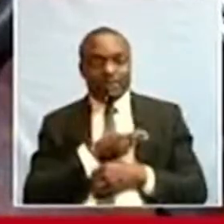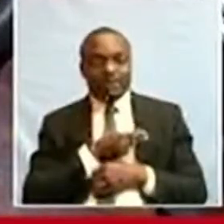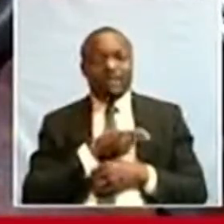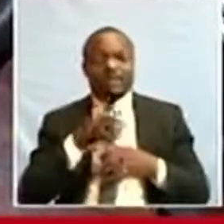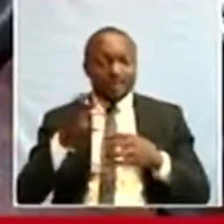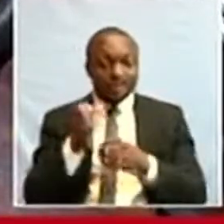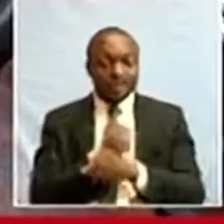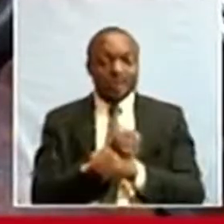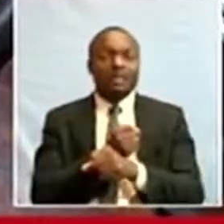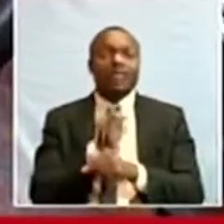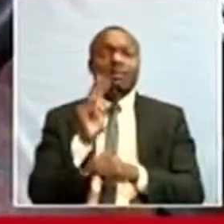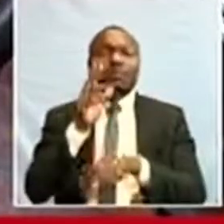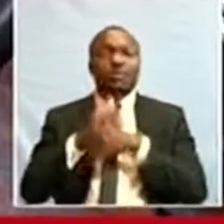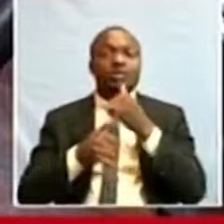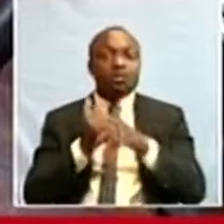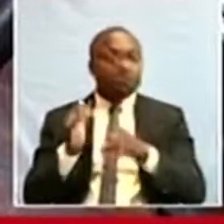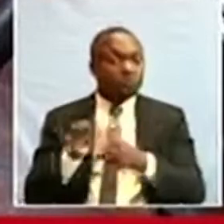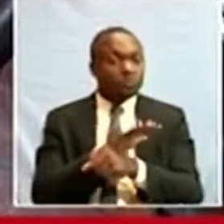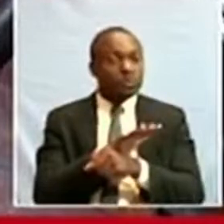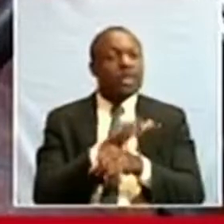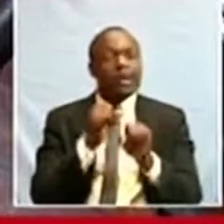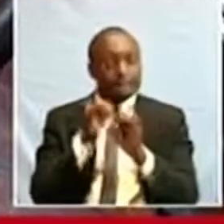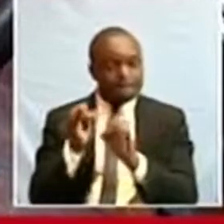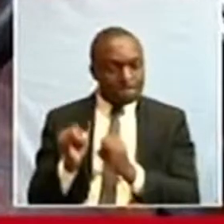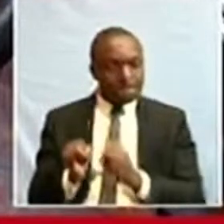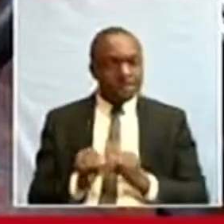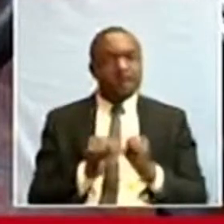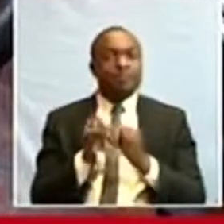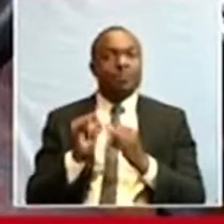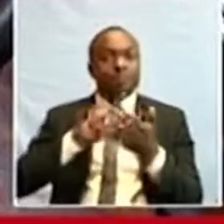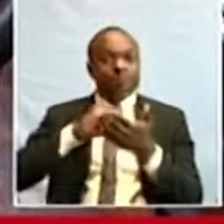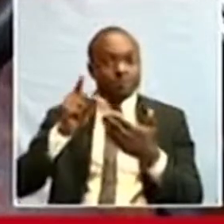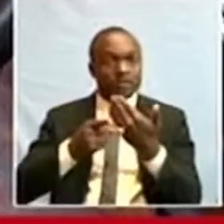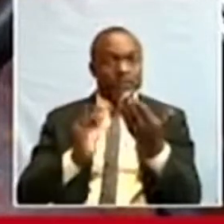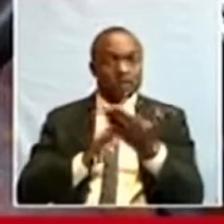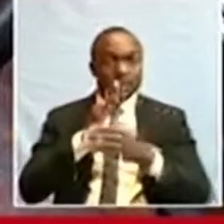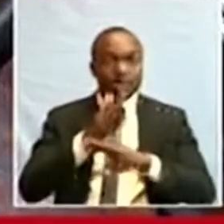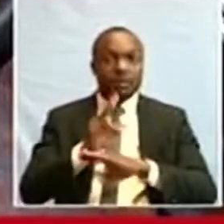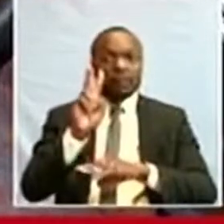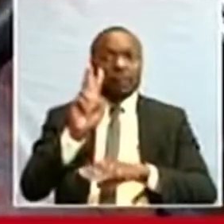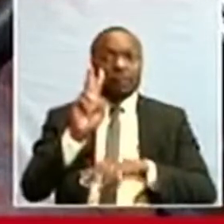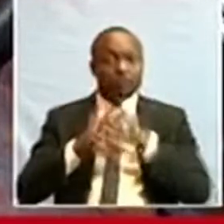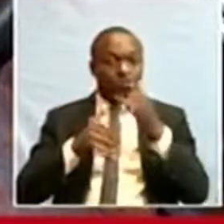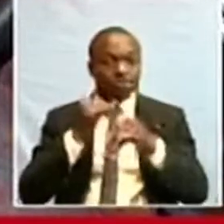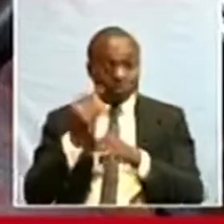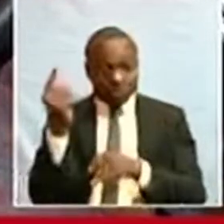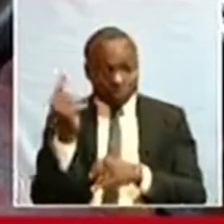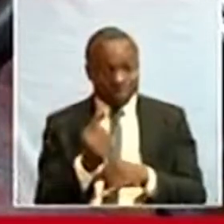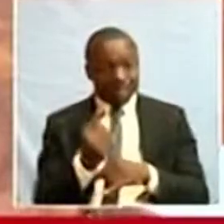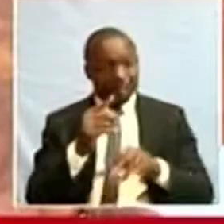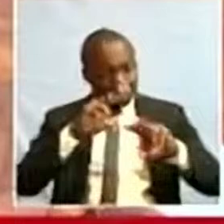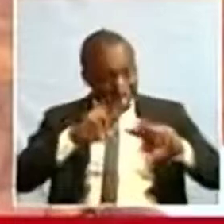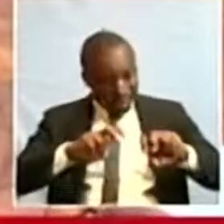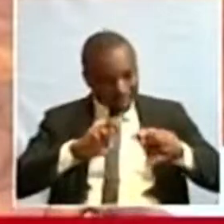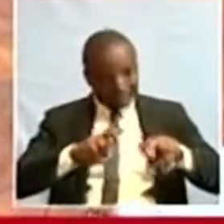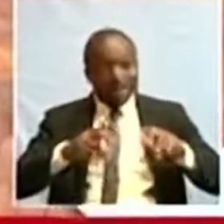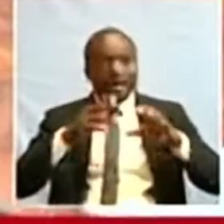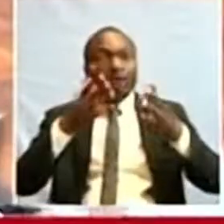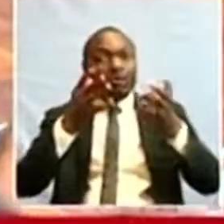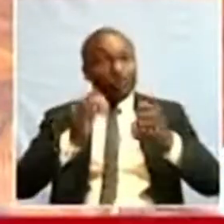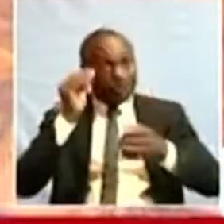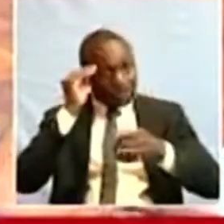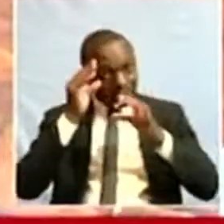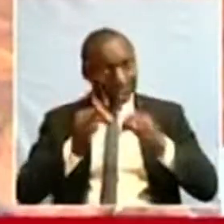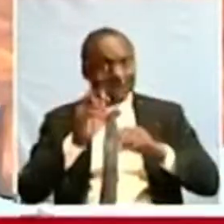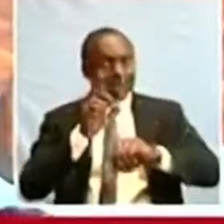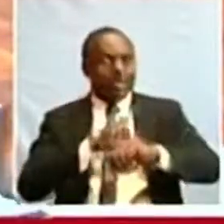2 years to fully implement this program. Then then after 2 years, we come and review. So we want to know if there's no timeline.